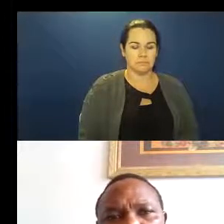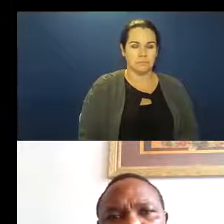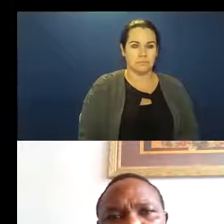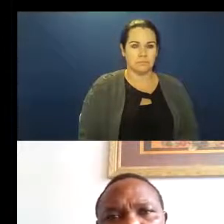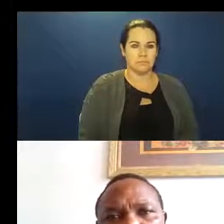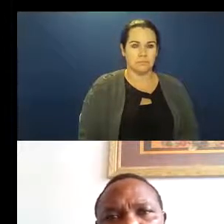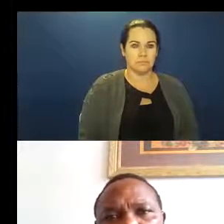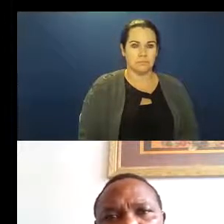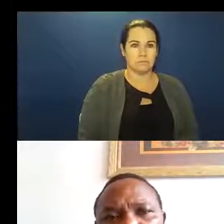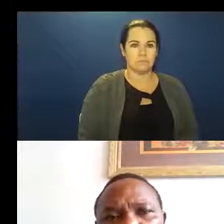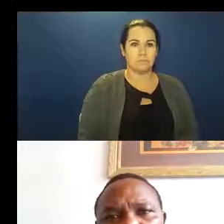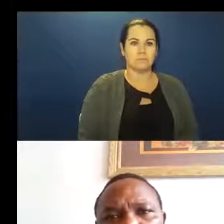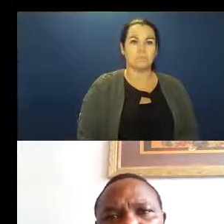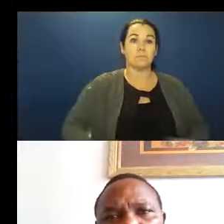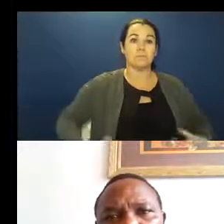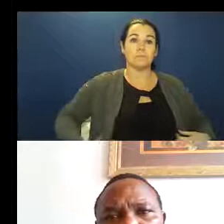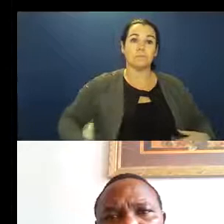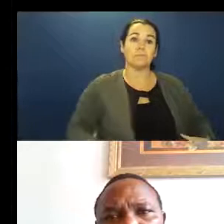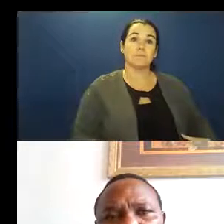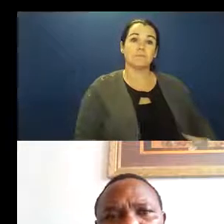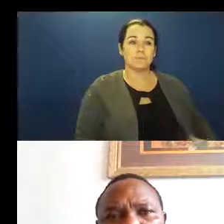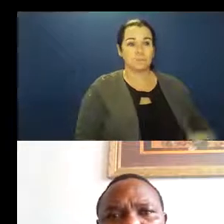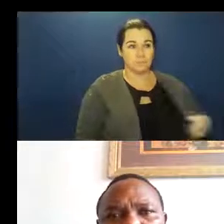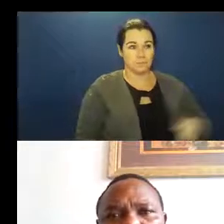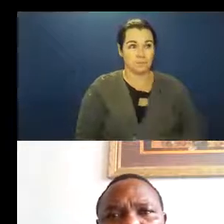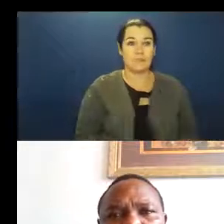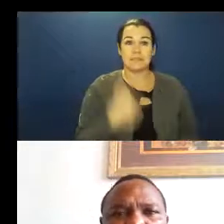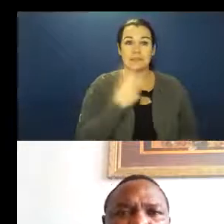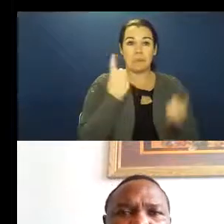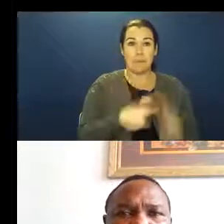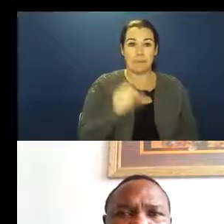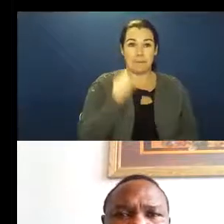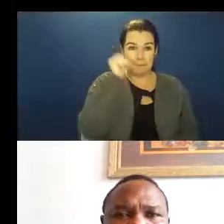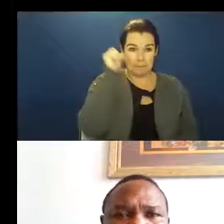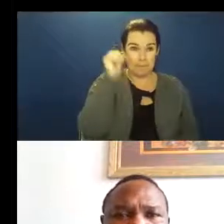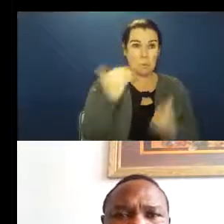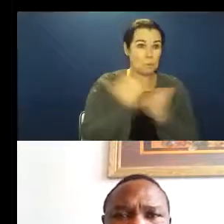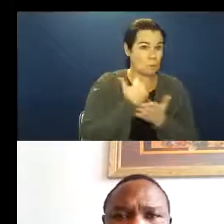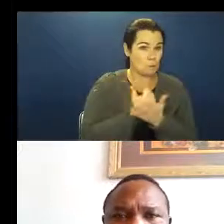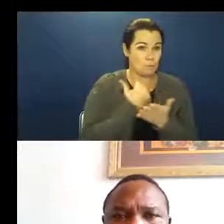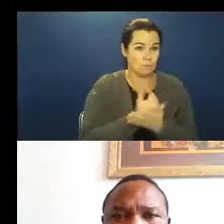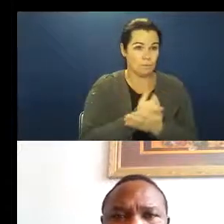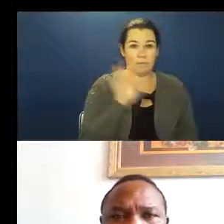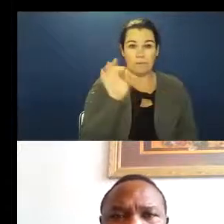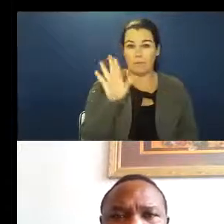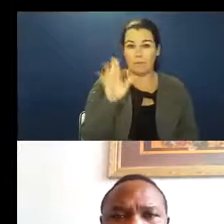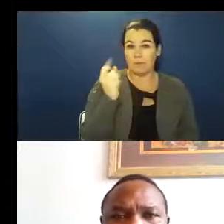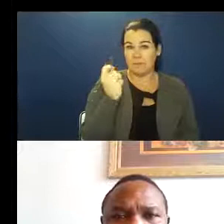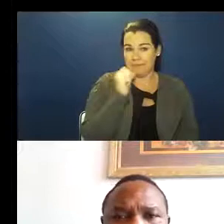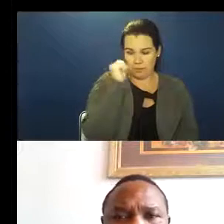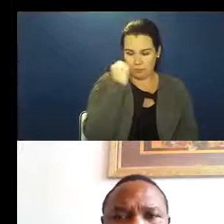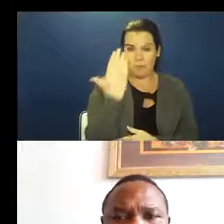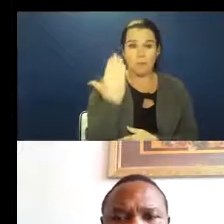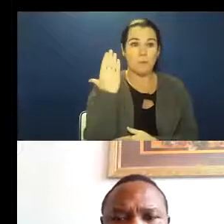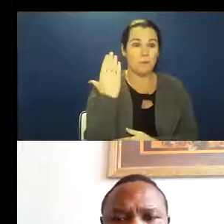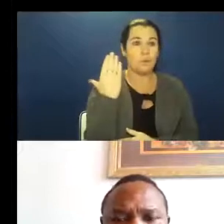we had something new just yesterday, February 11th, yesterday morning. We had